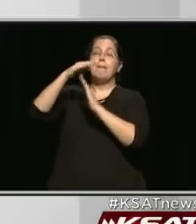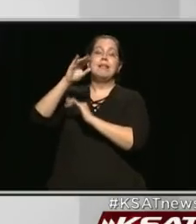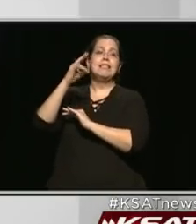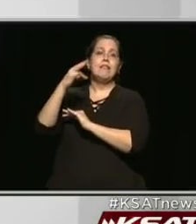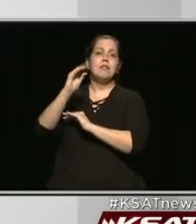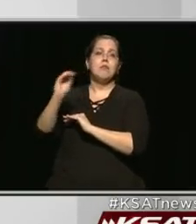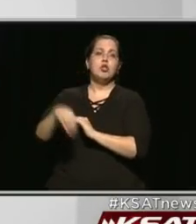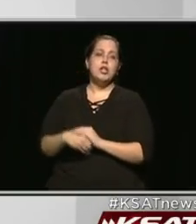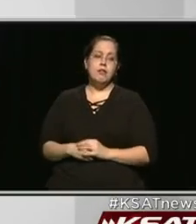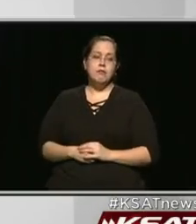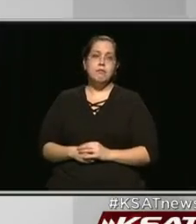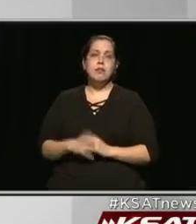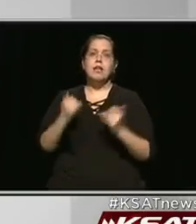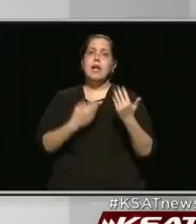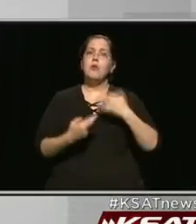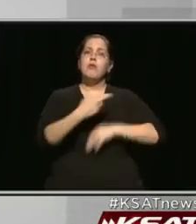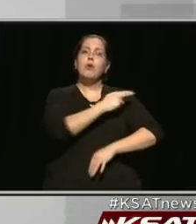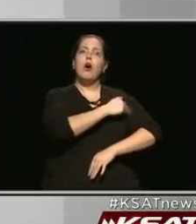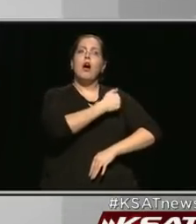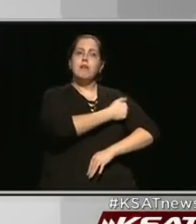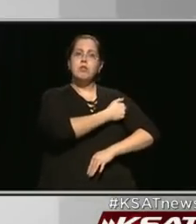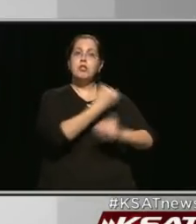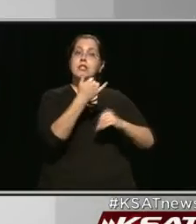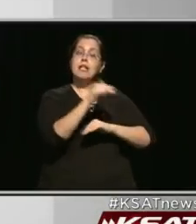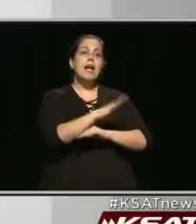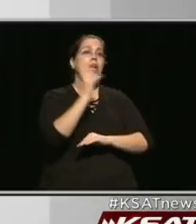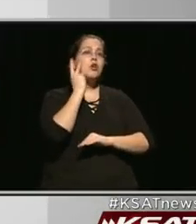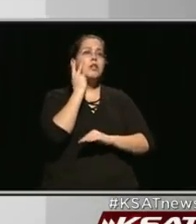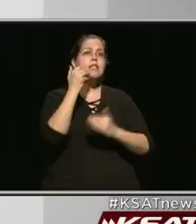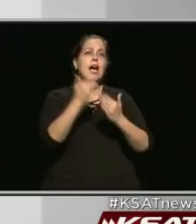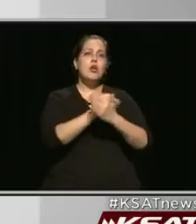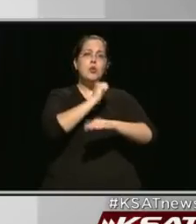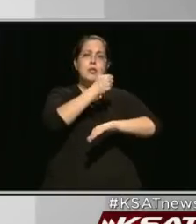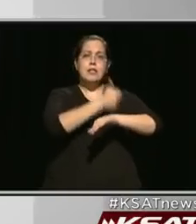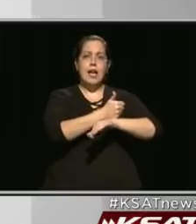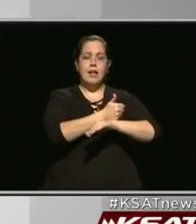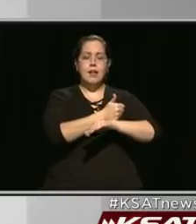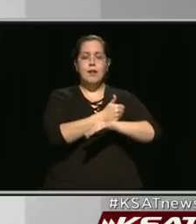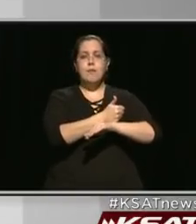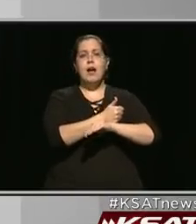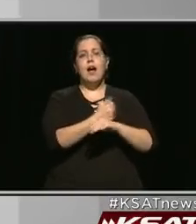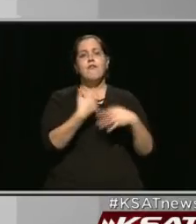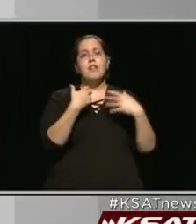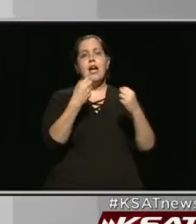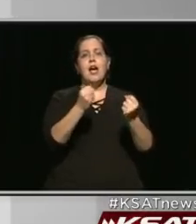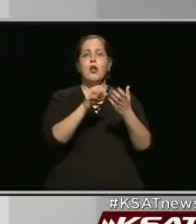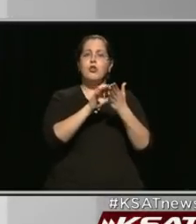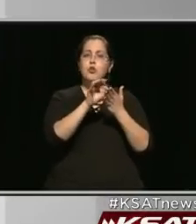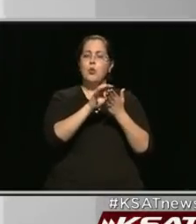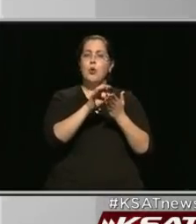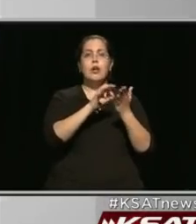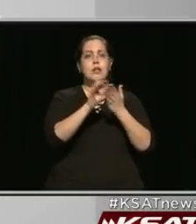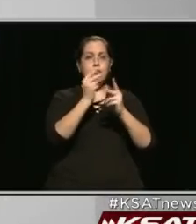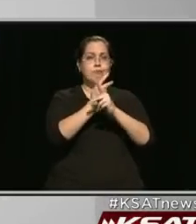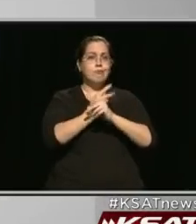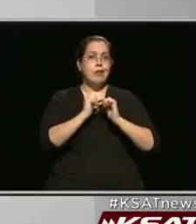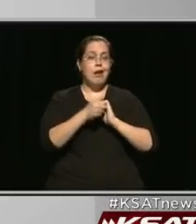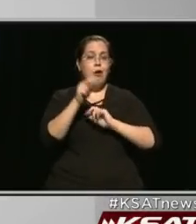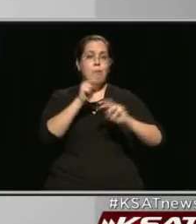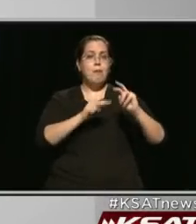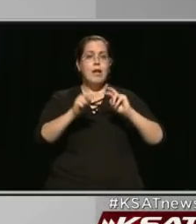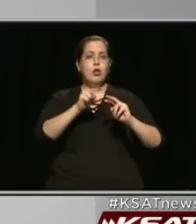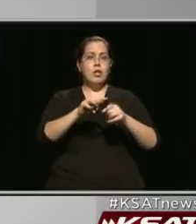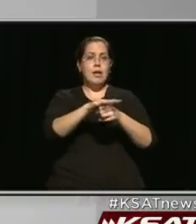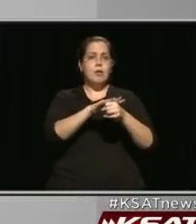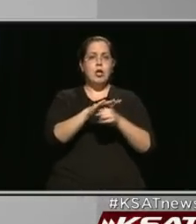positive. Let's go over now to our hospitals. Tonight, you'll see a new layout of the STRAC health system score. The score is calculated by looking at Bexar